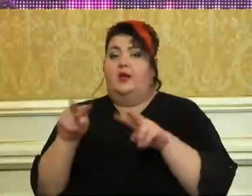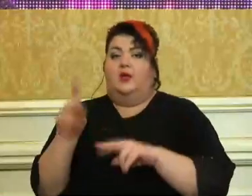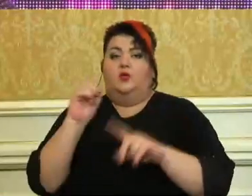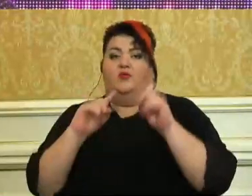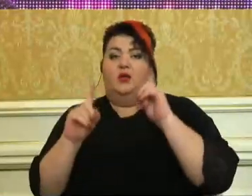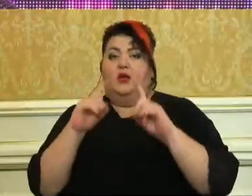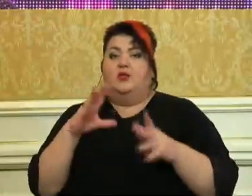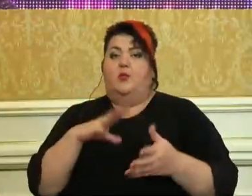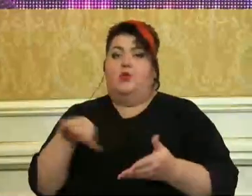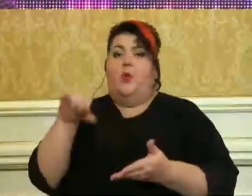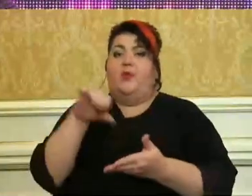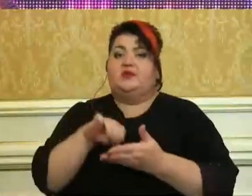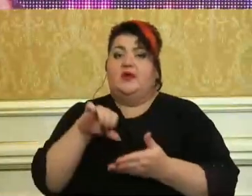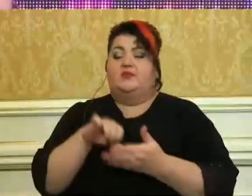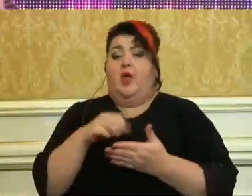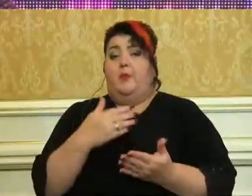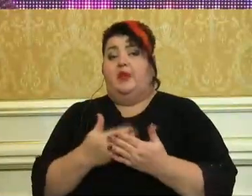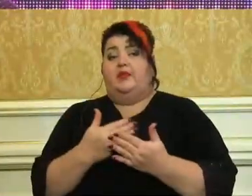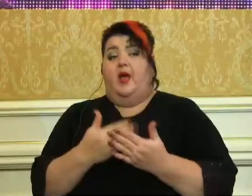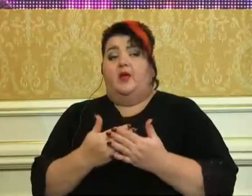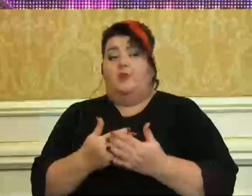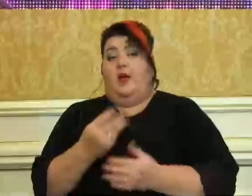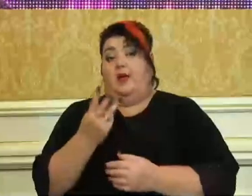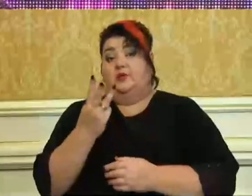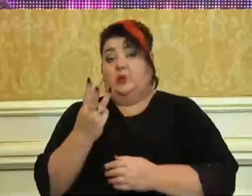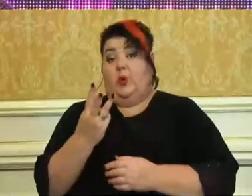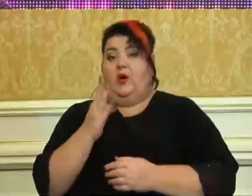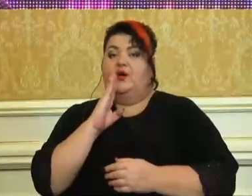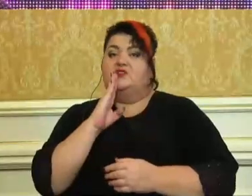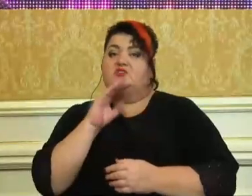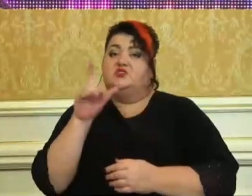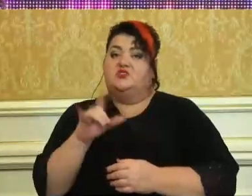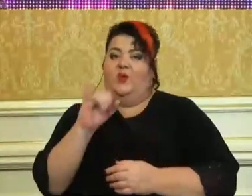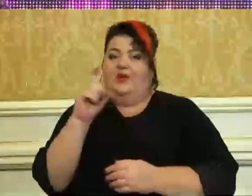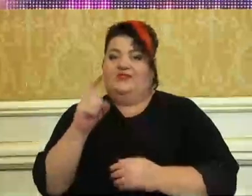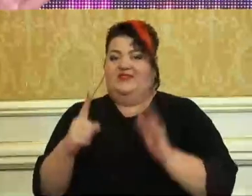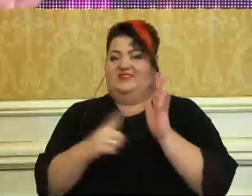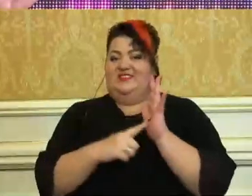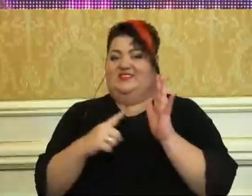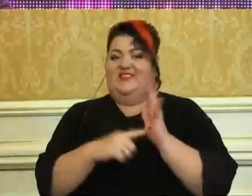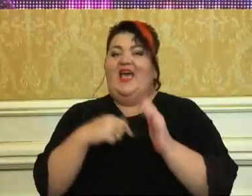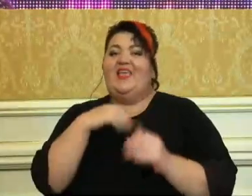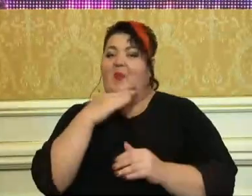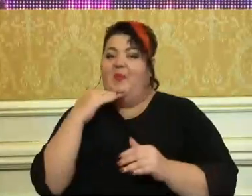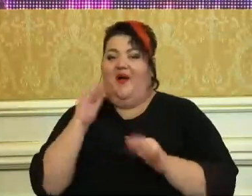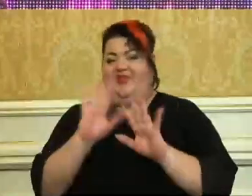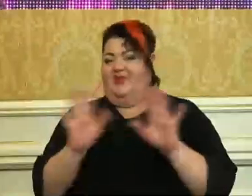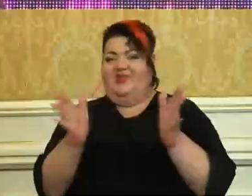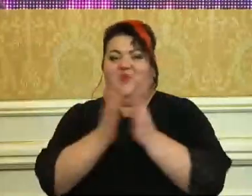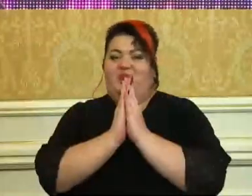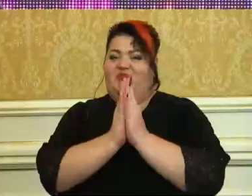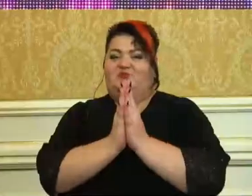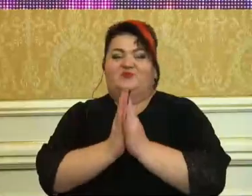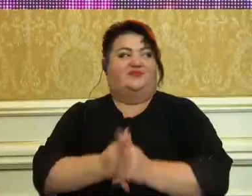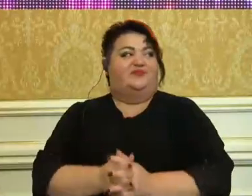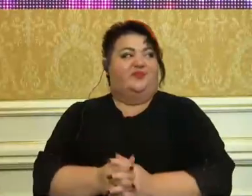steering committee should have at least three women among the six. I'm not asking for a